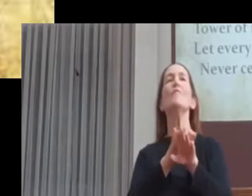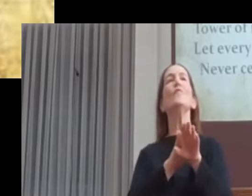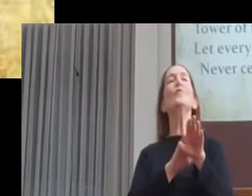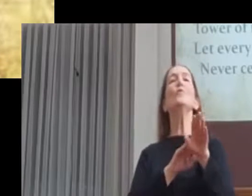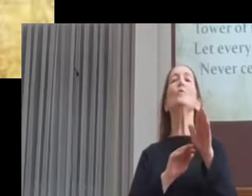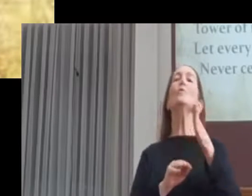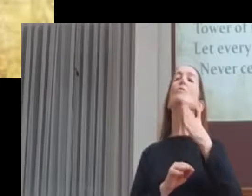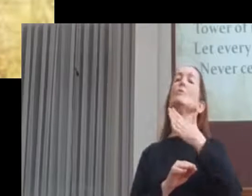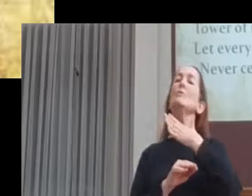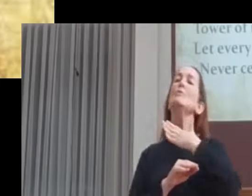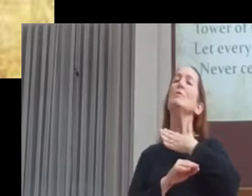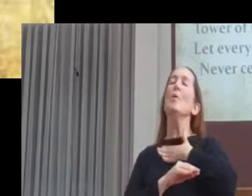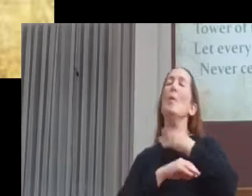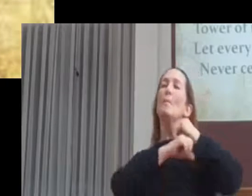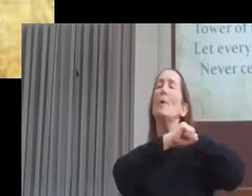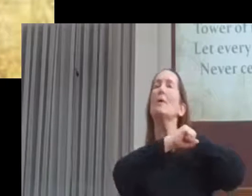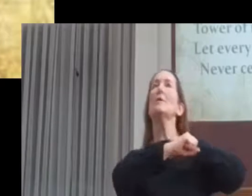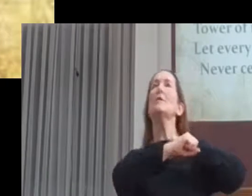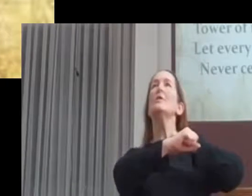love. My